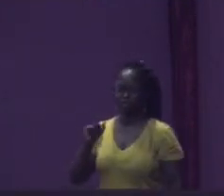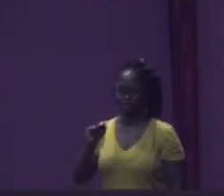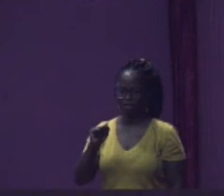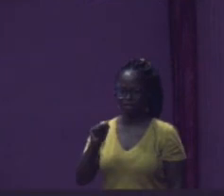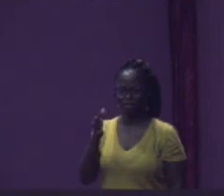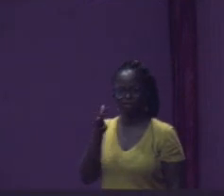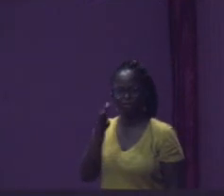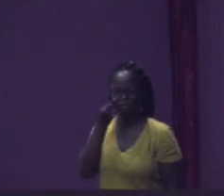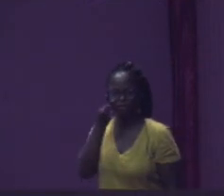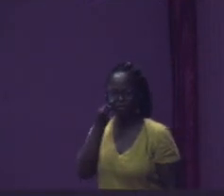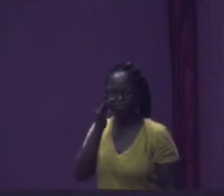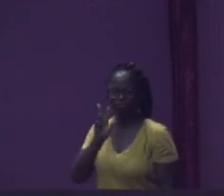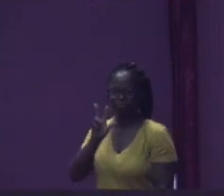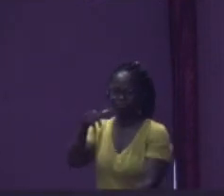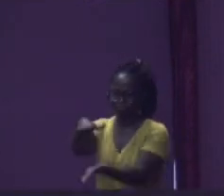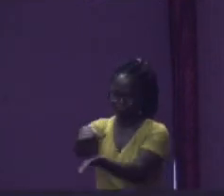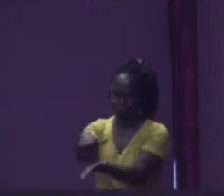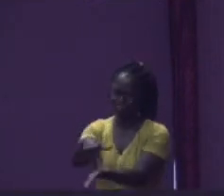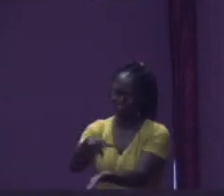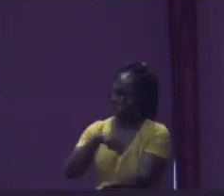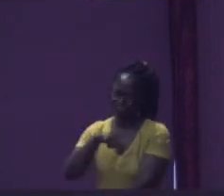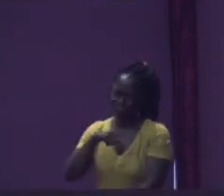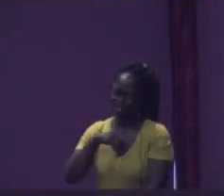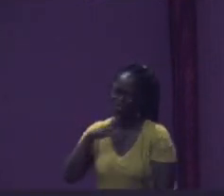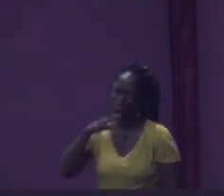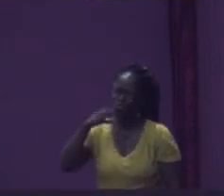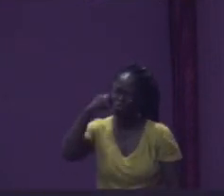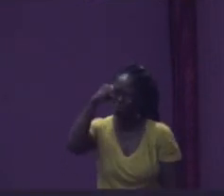has a lot of knowledge of plants,